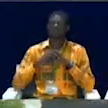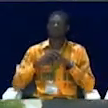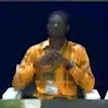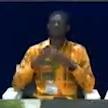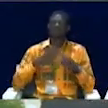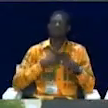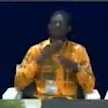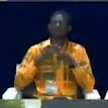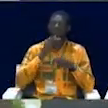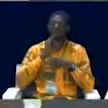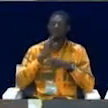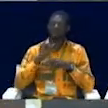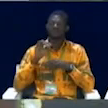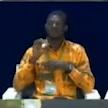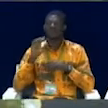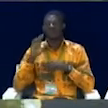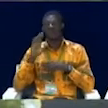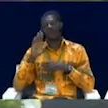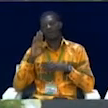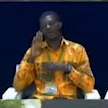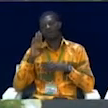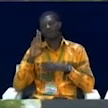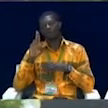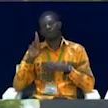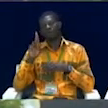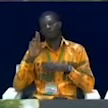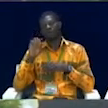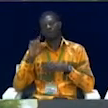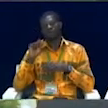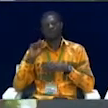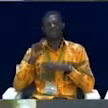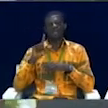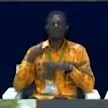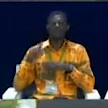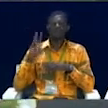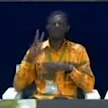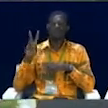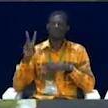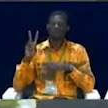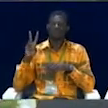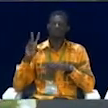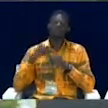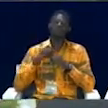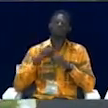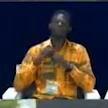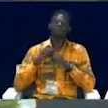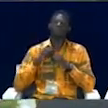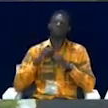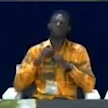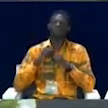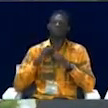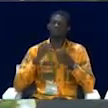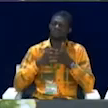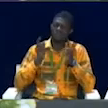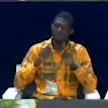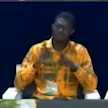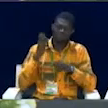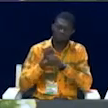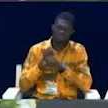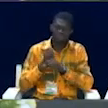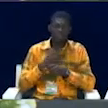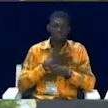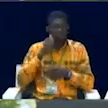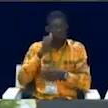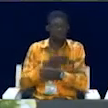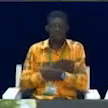My name is Olubukola Adenugba from LP 62, All of Gladness area. It happened that 2 years ago, my